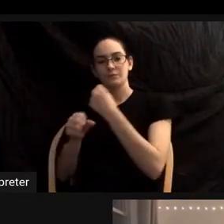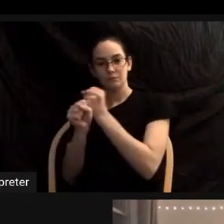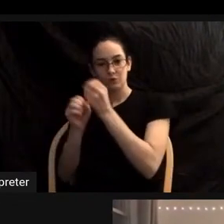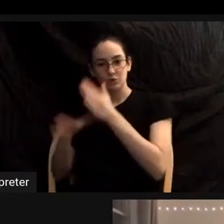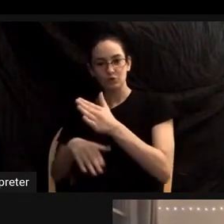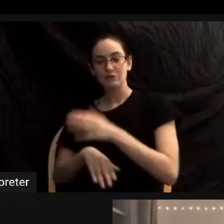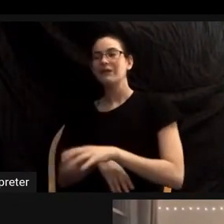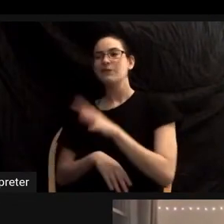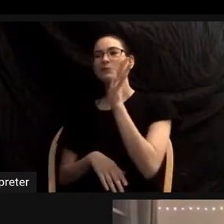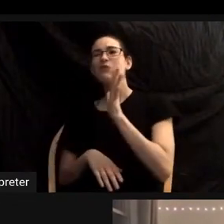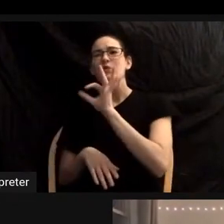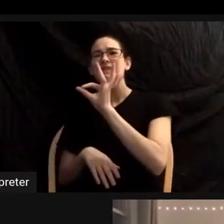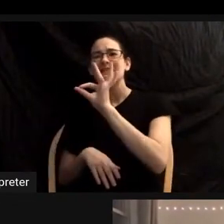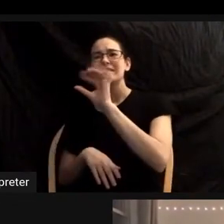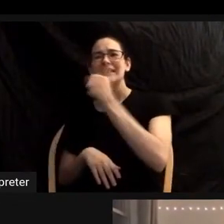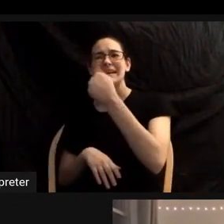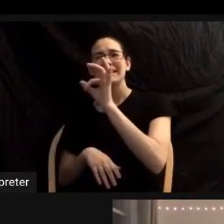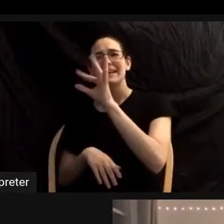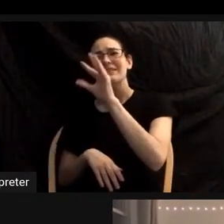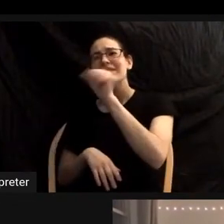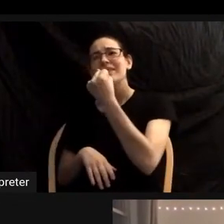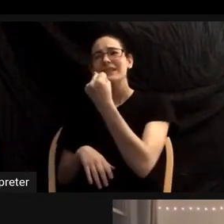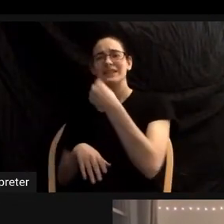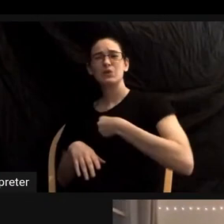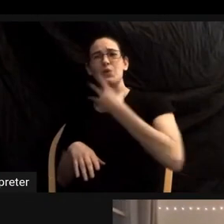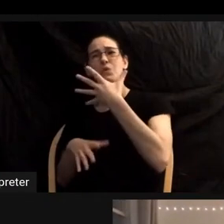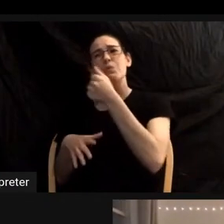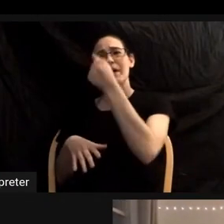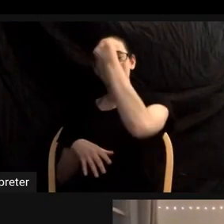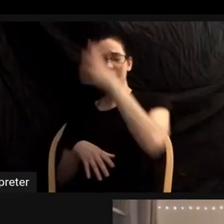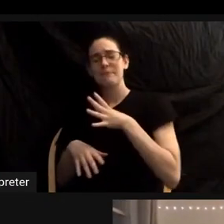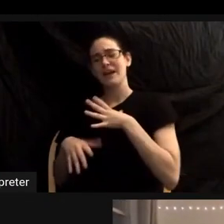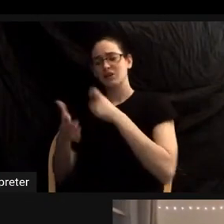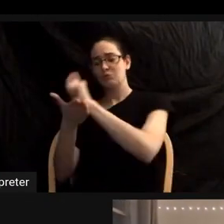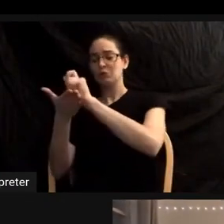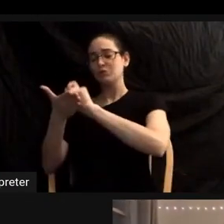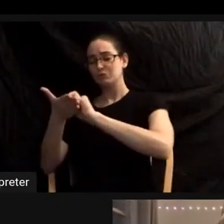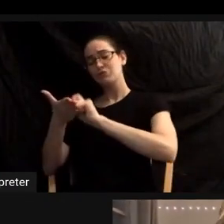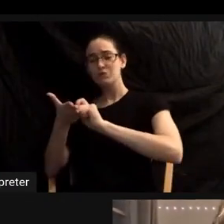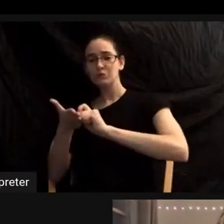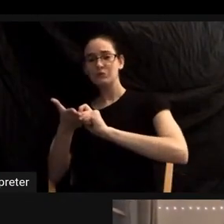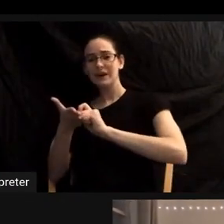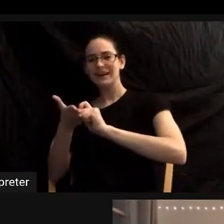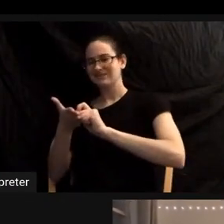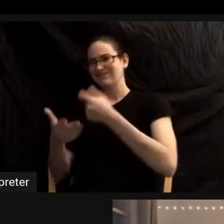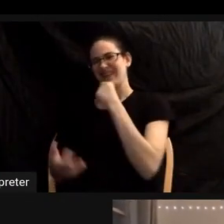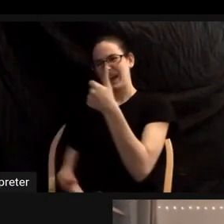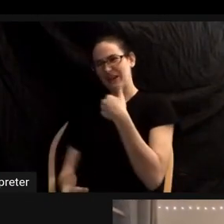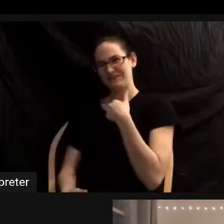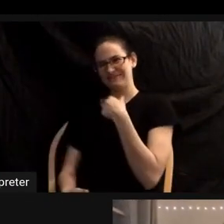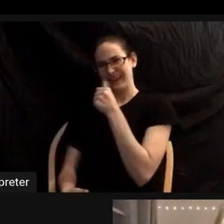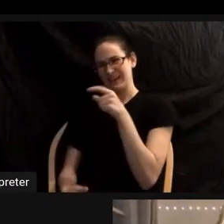1950s white man trying to, like, get over, you know, and scam the playwright out of royalties. Like, I don't do that. I don't even